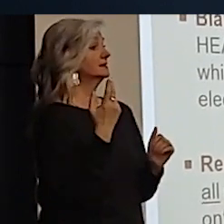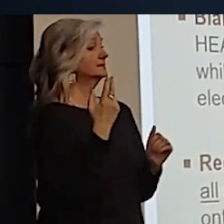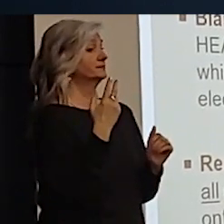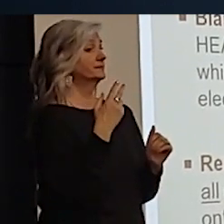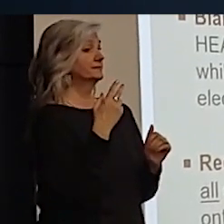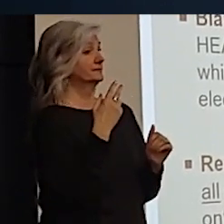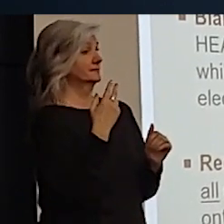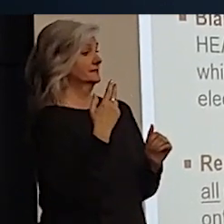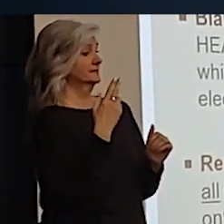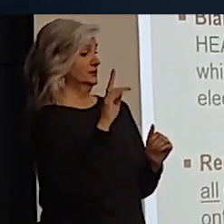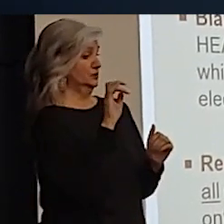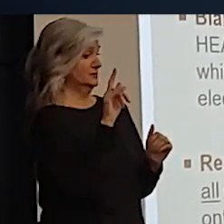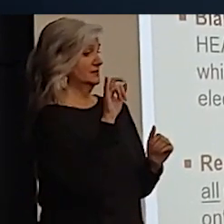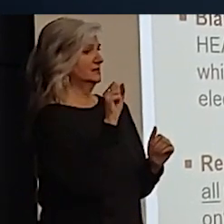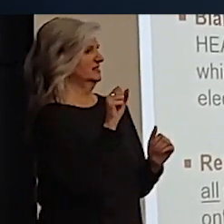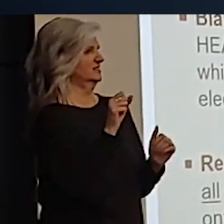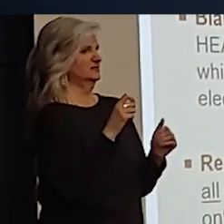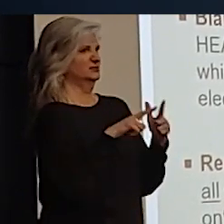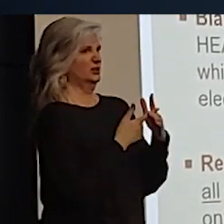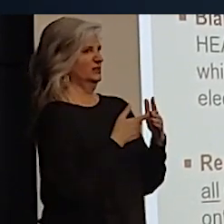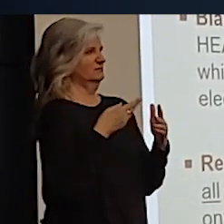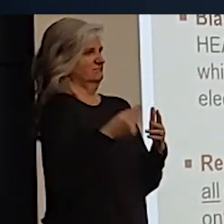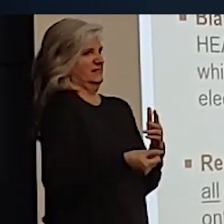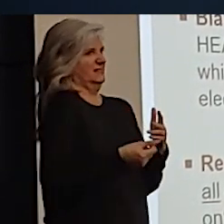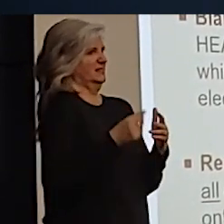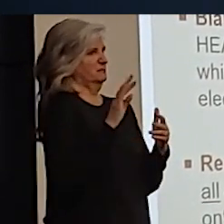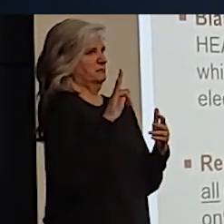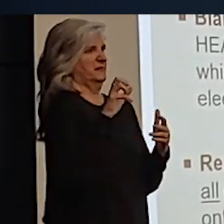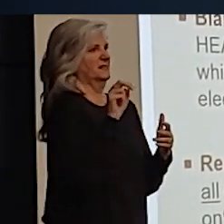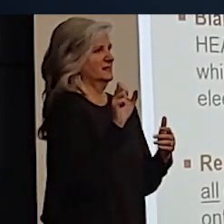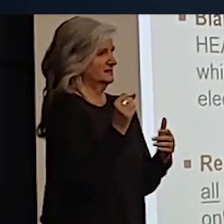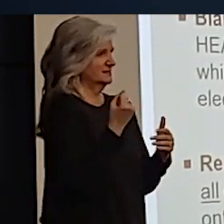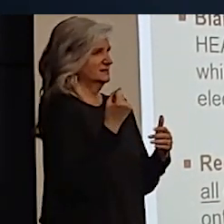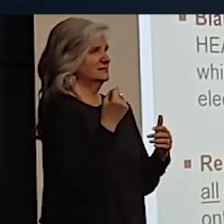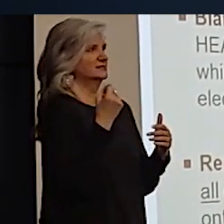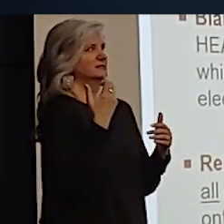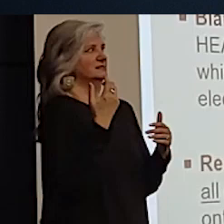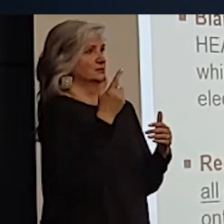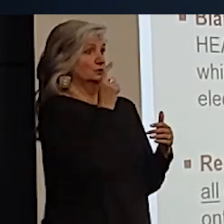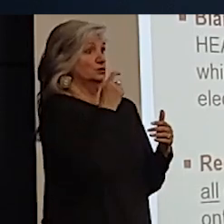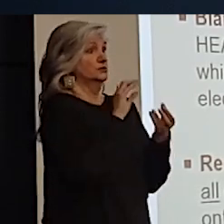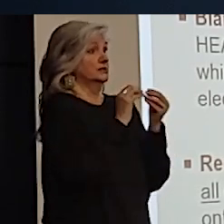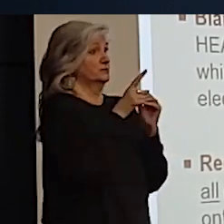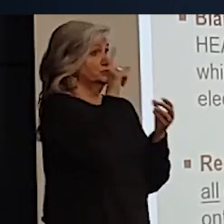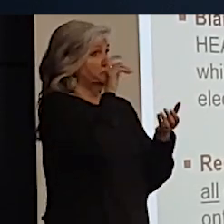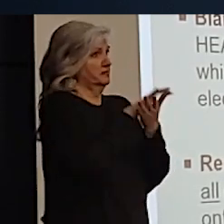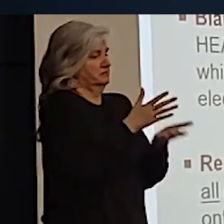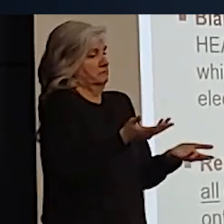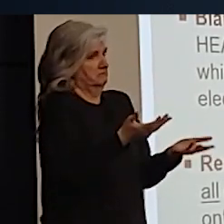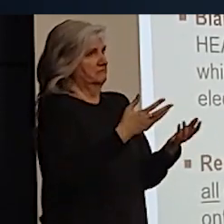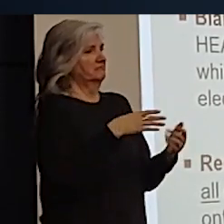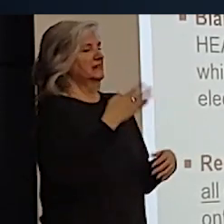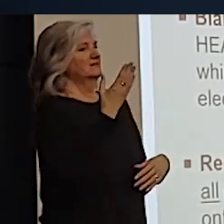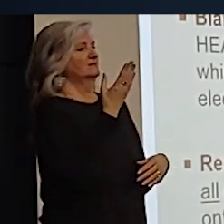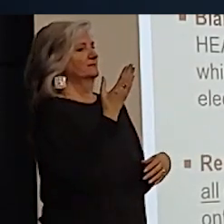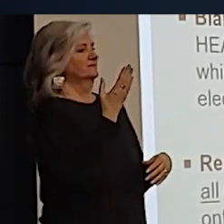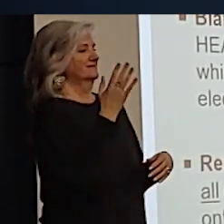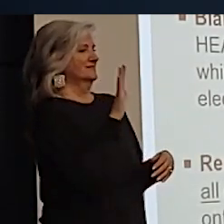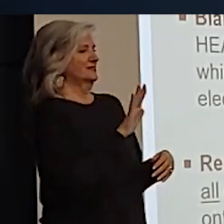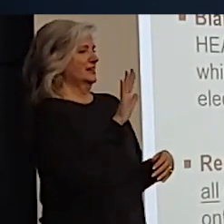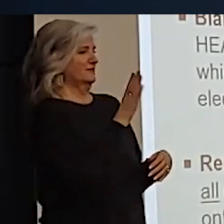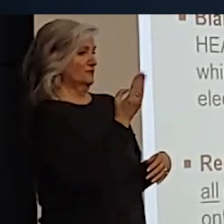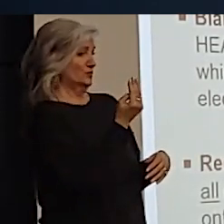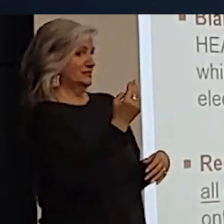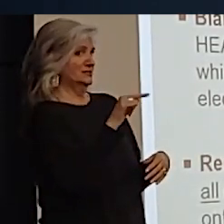started spending billions. We spent over, depending on whose numbers you believe, somewhere between